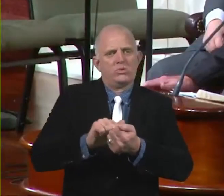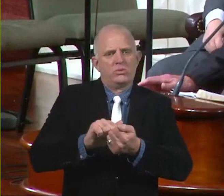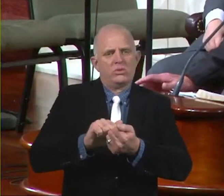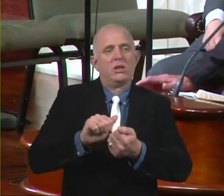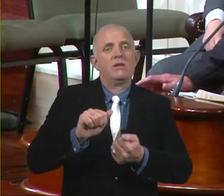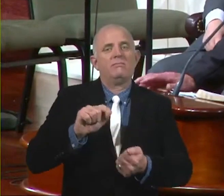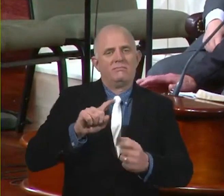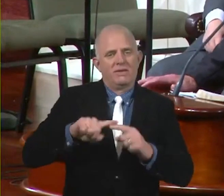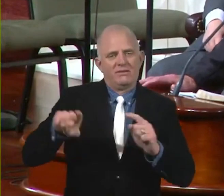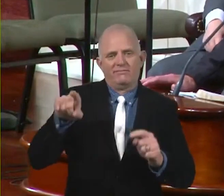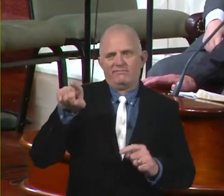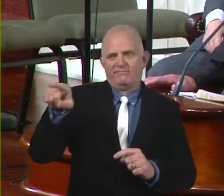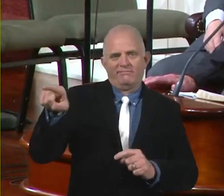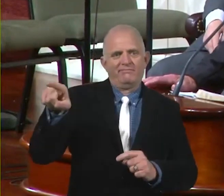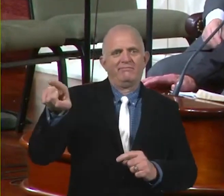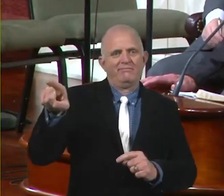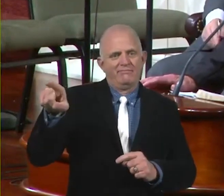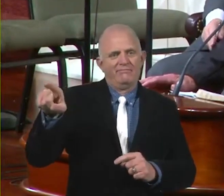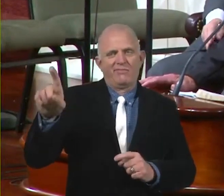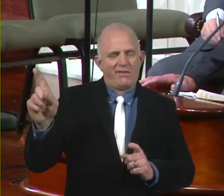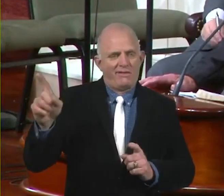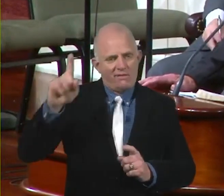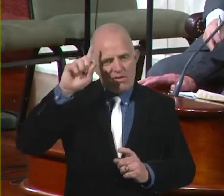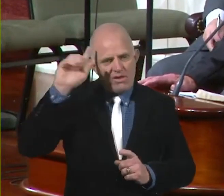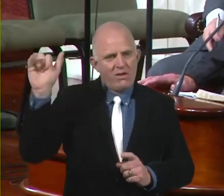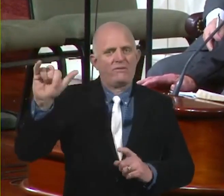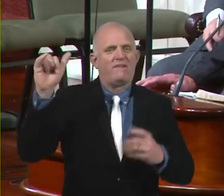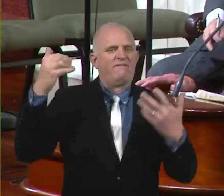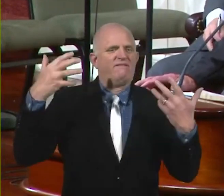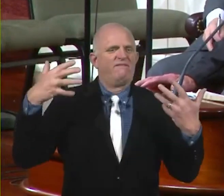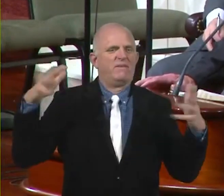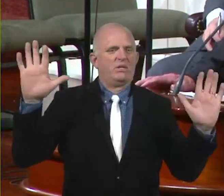his once and for all has done.